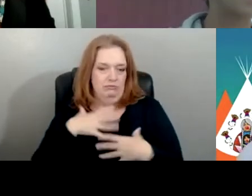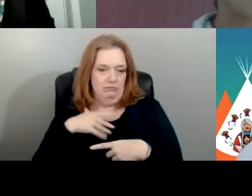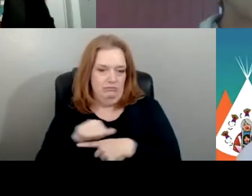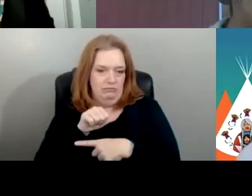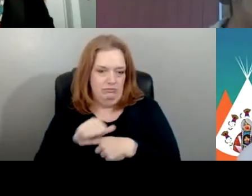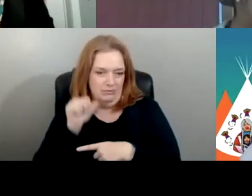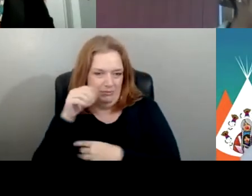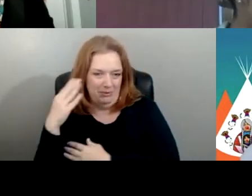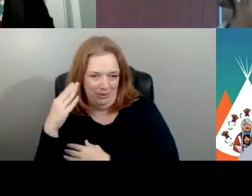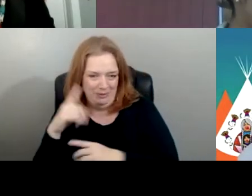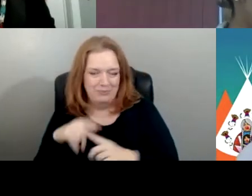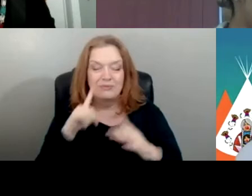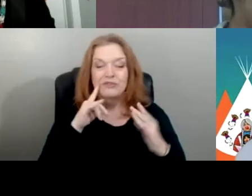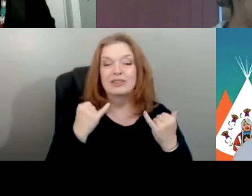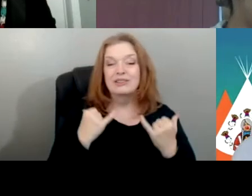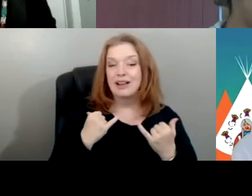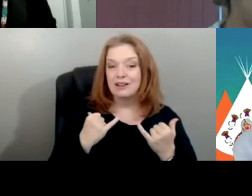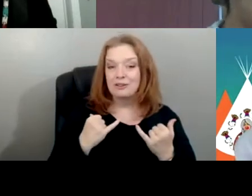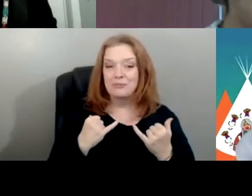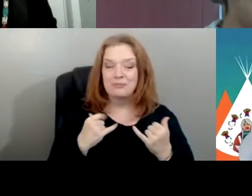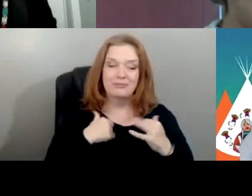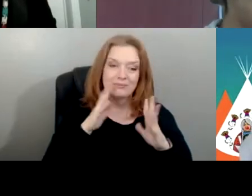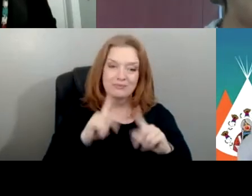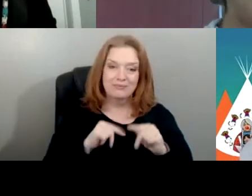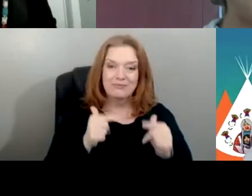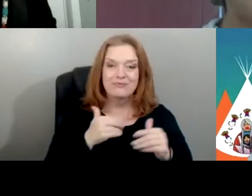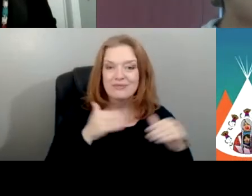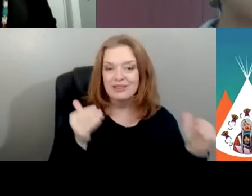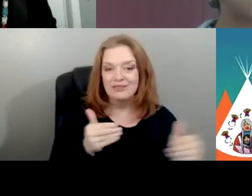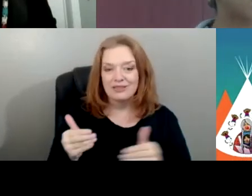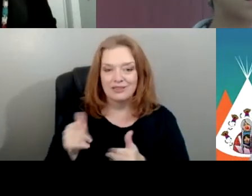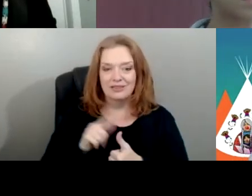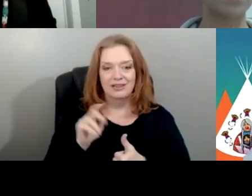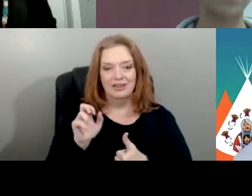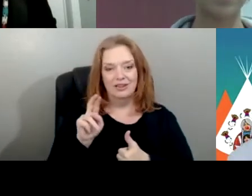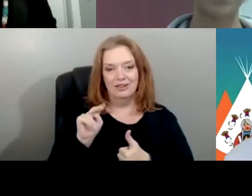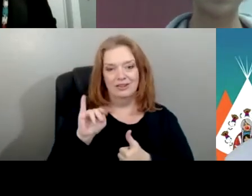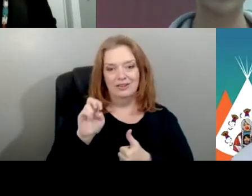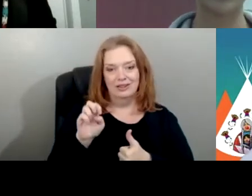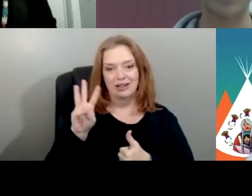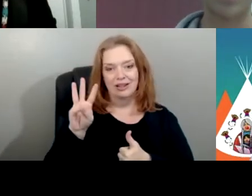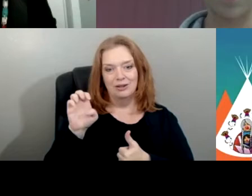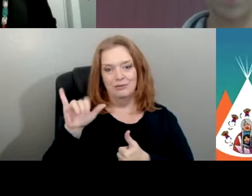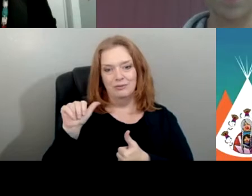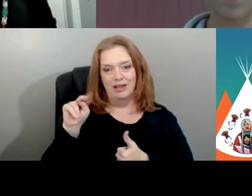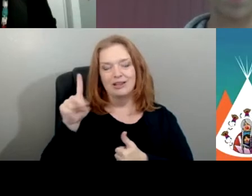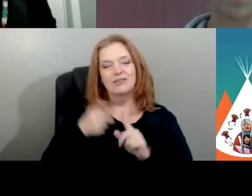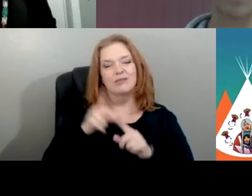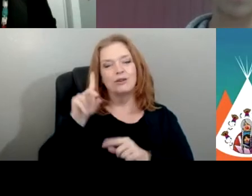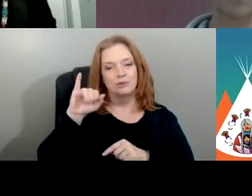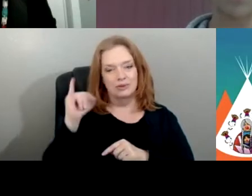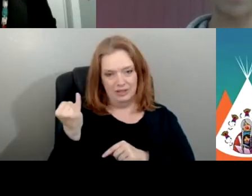being said, y'all, let me introduce you. We have panelist Ernie Weyand, who is a Department of Justice Missing and